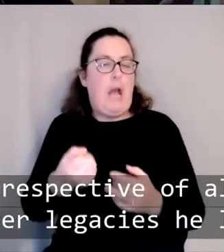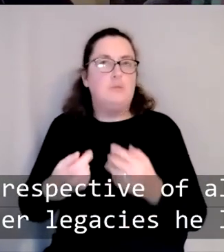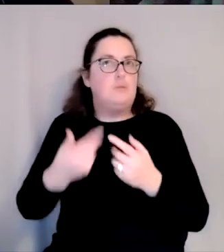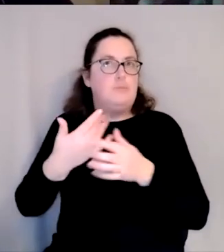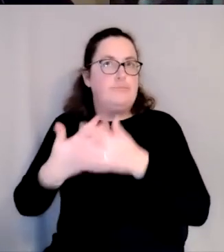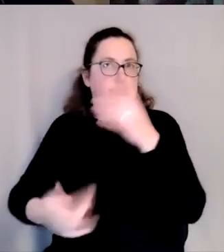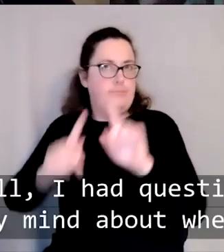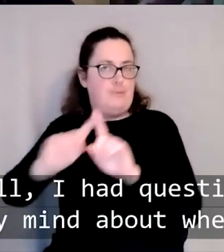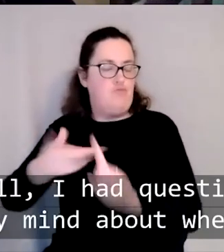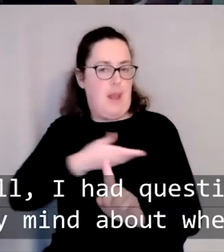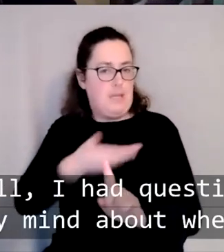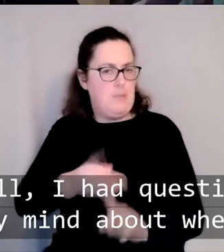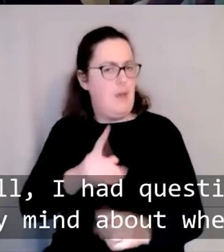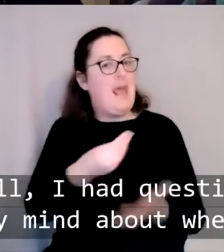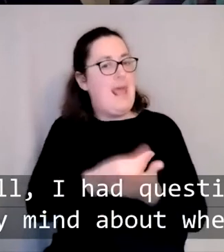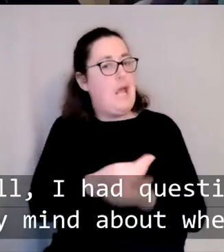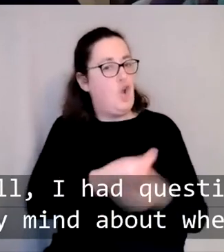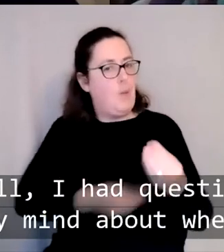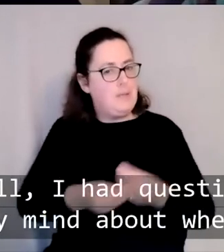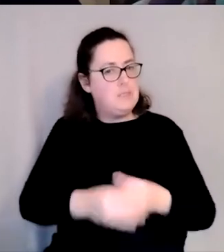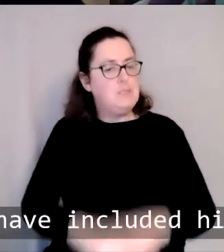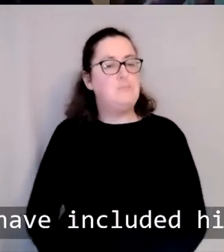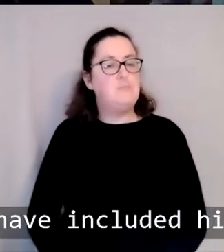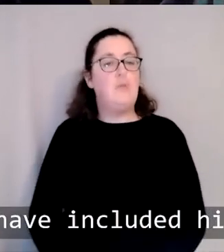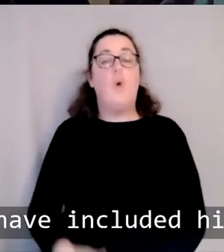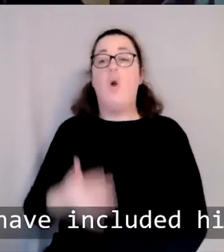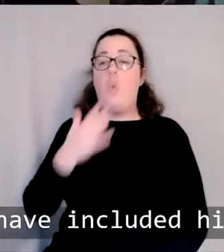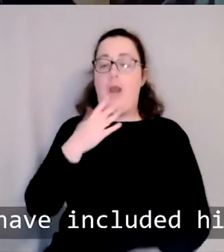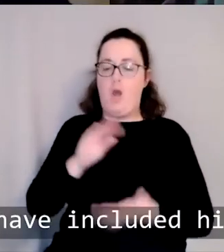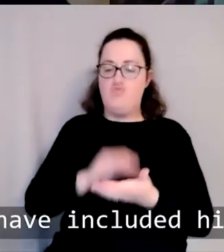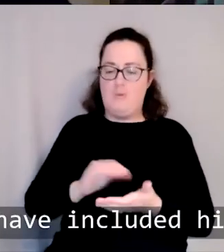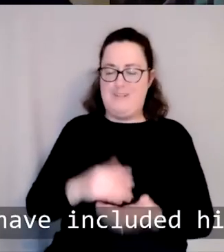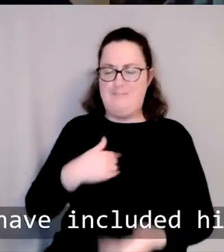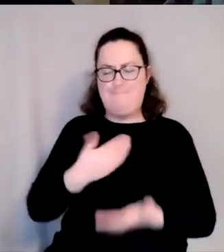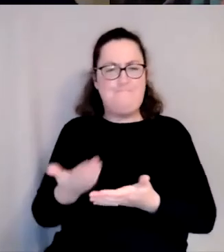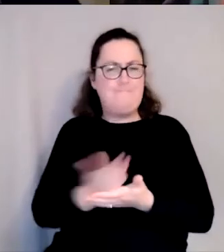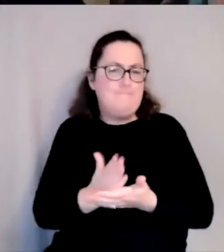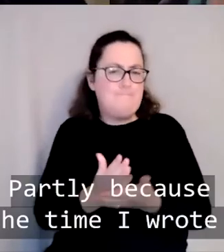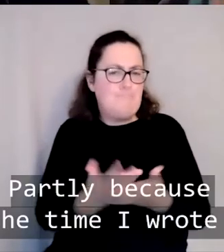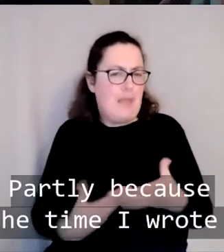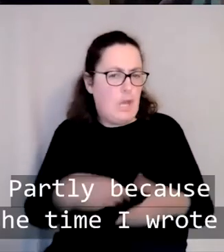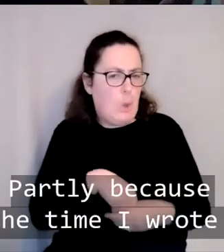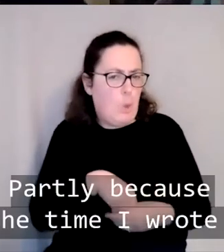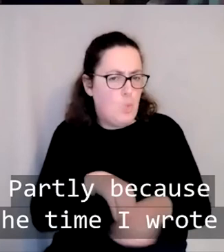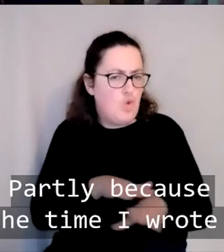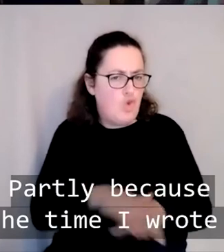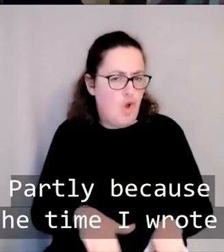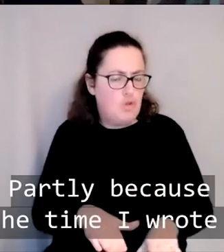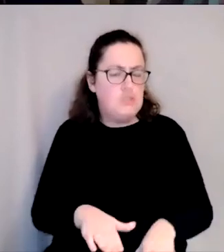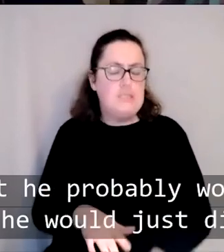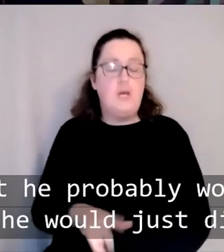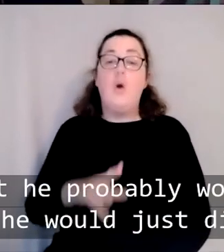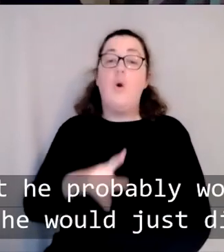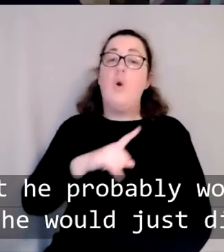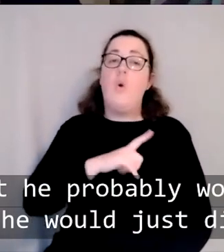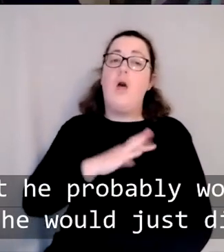leaves? Well, I had questions in my mind about whether I should have included him or not. Partly because at the time I wrote